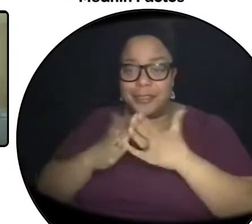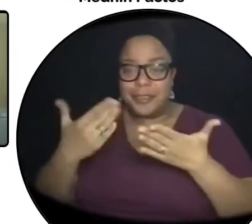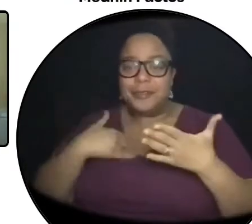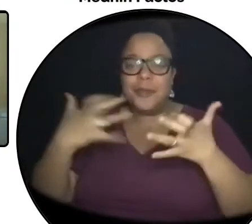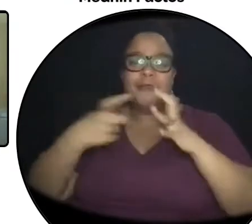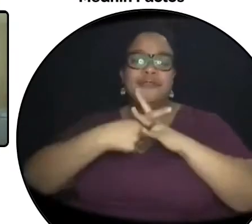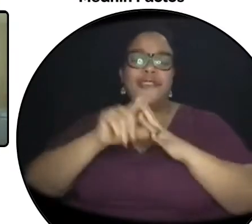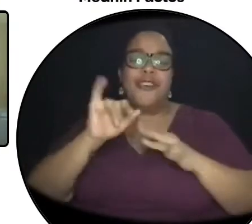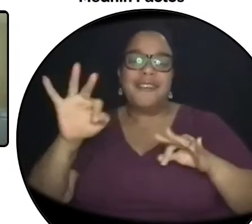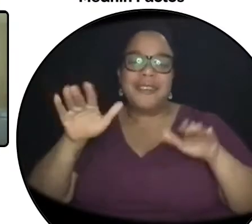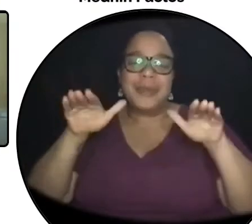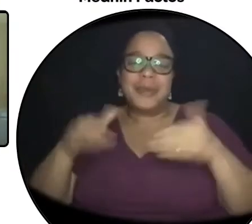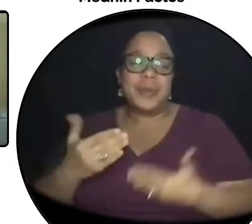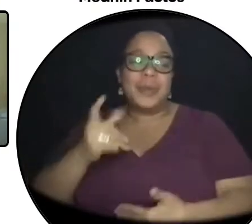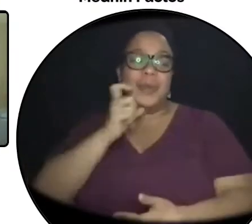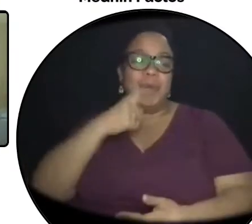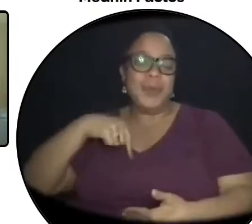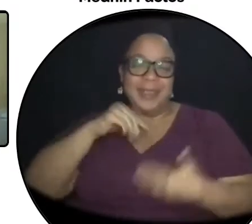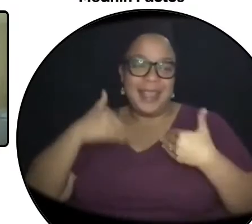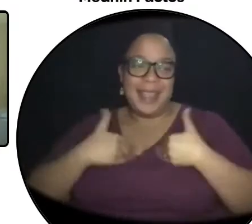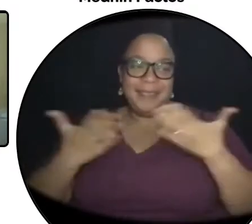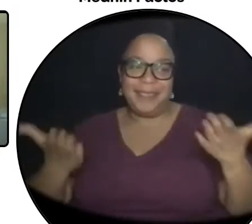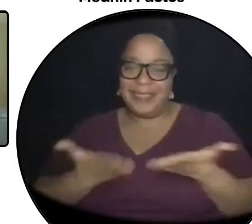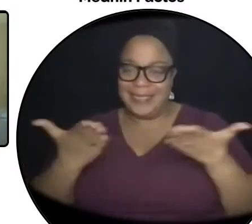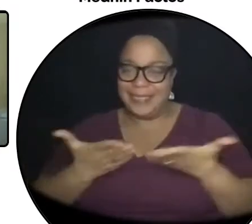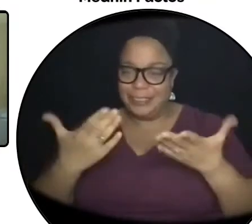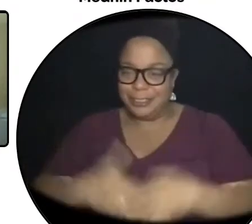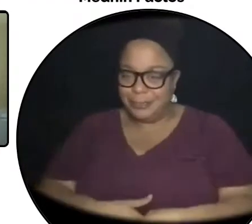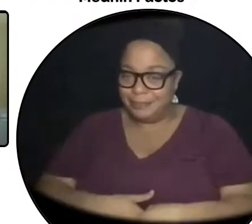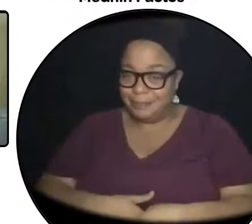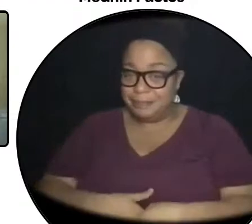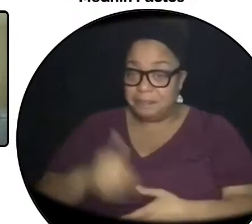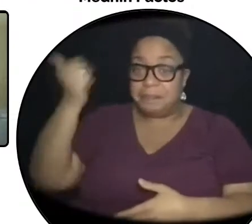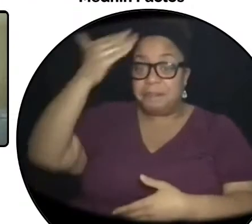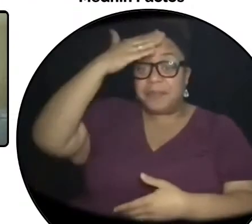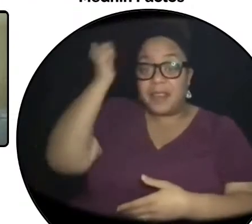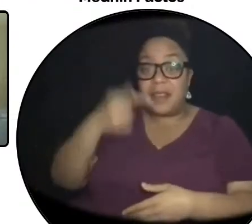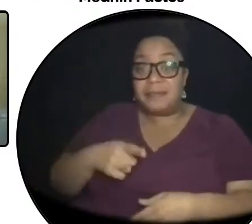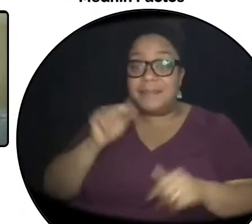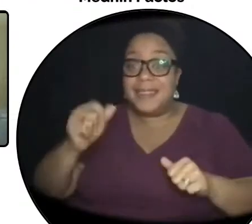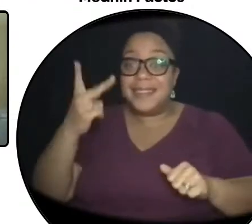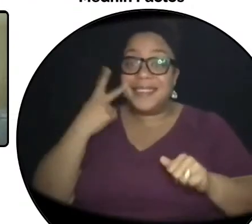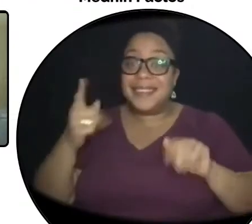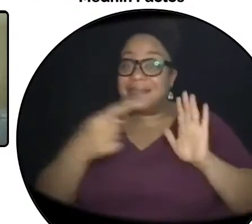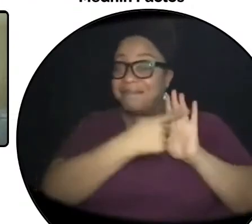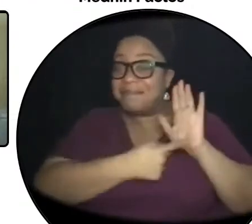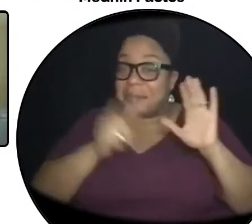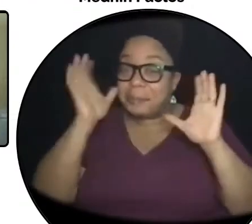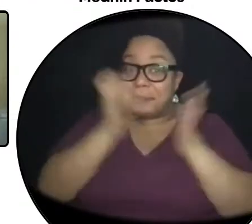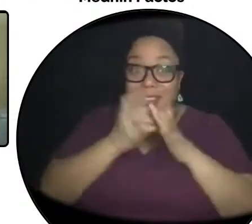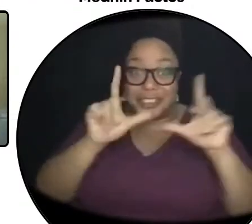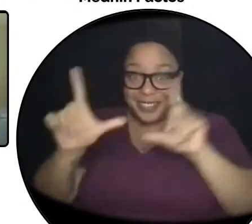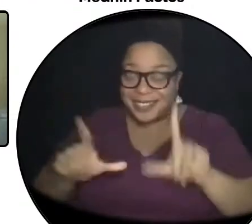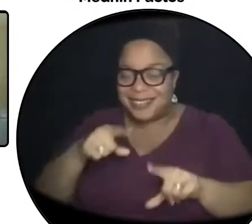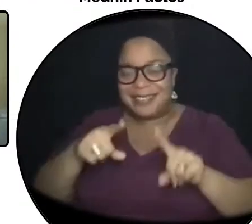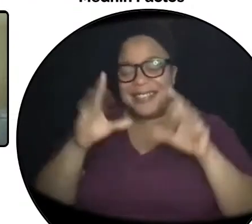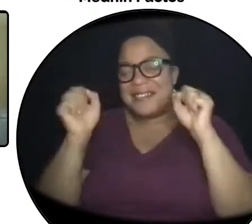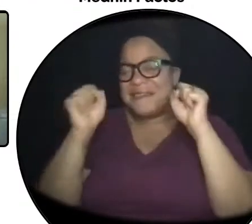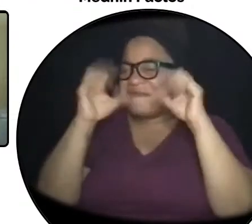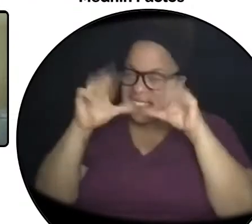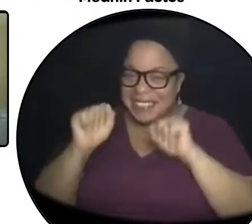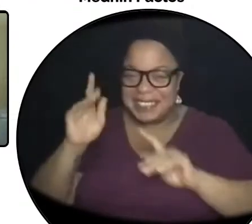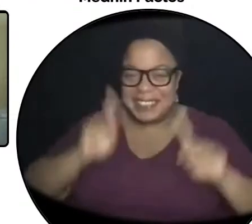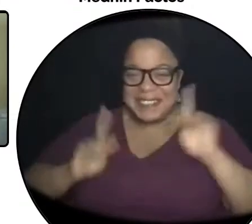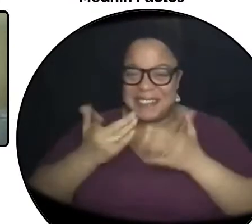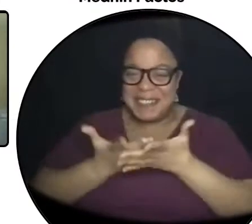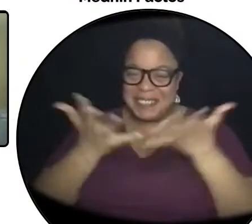and here we go. Medin Paolos is a filmmaker, researcher, musician, and an activist